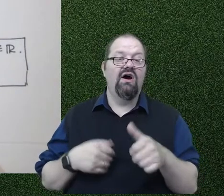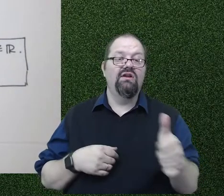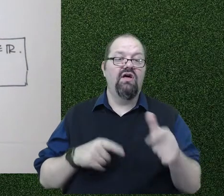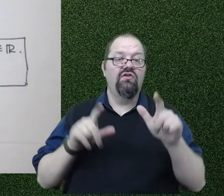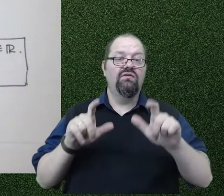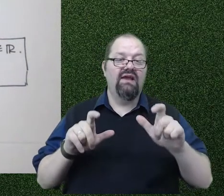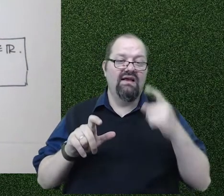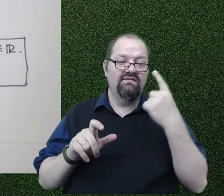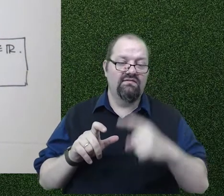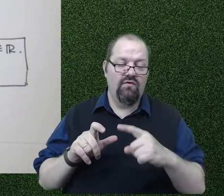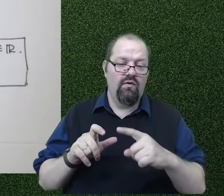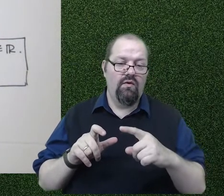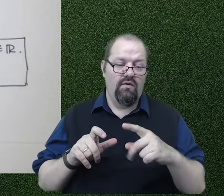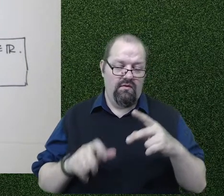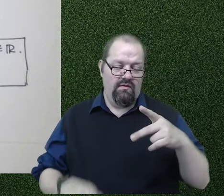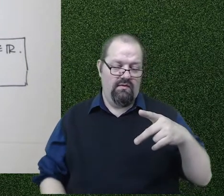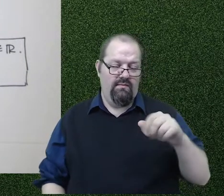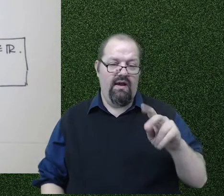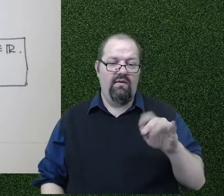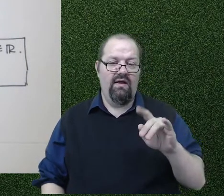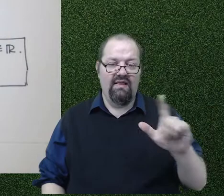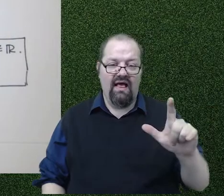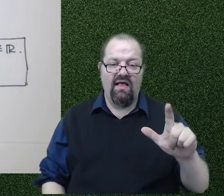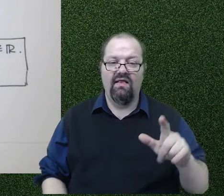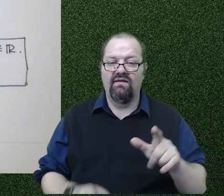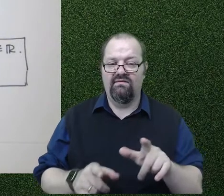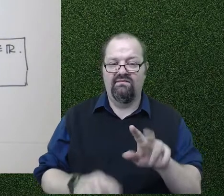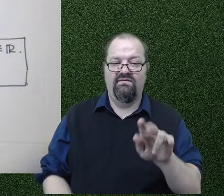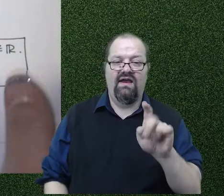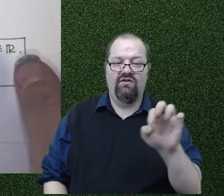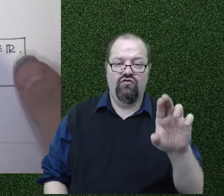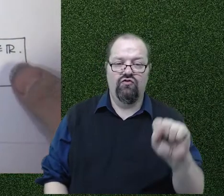for parallel vectors.